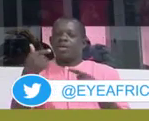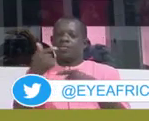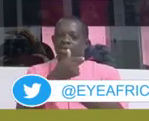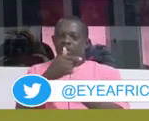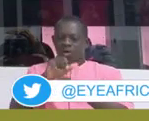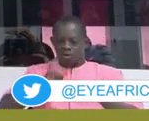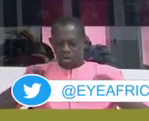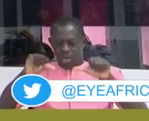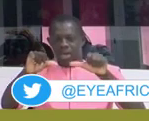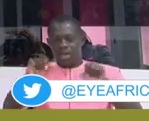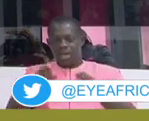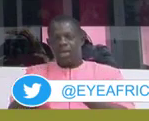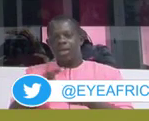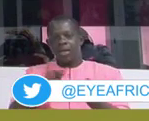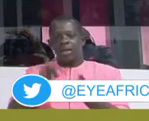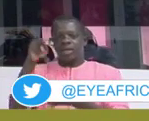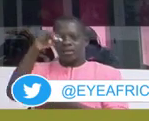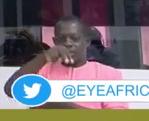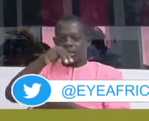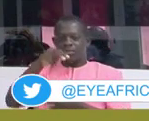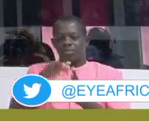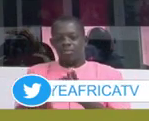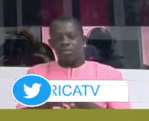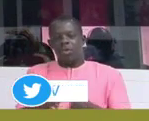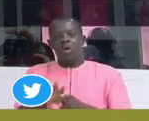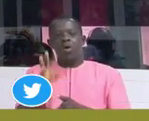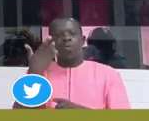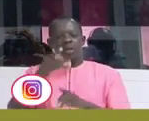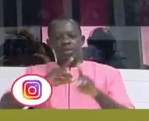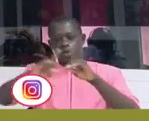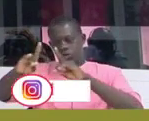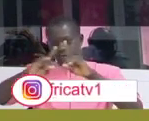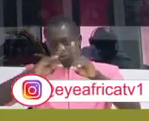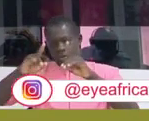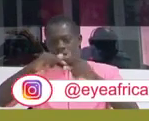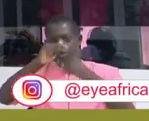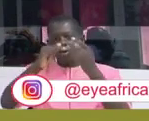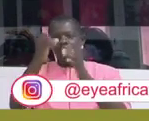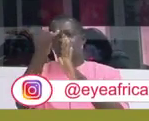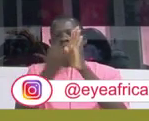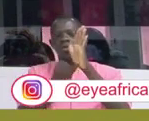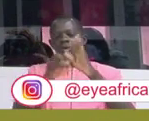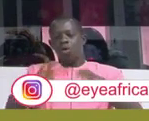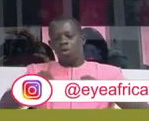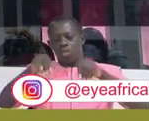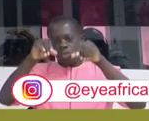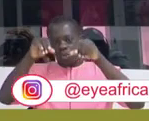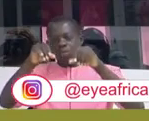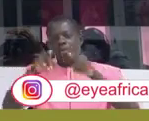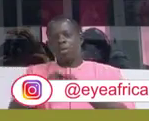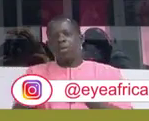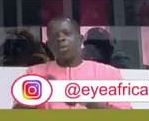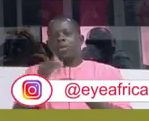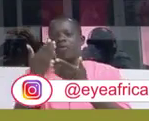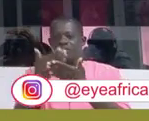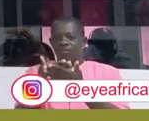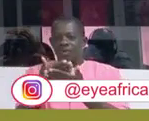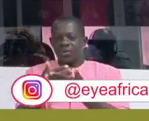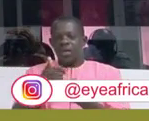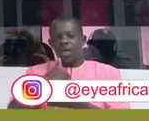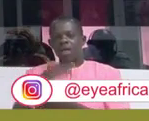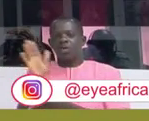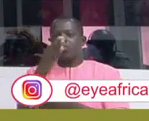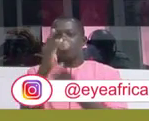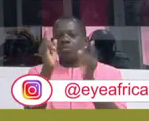Sorry. Sorry, I made a mistake on one place. I jumped. After we discussed the issue of the sand until we